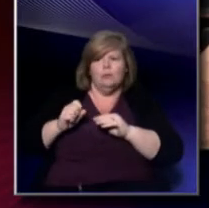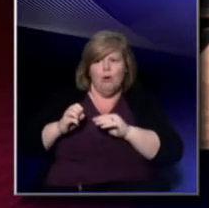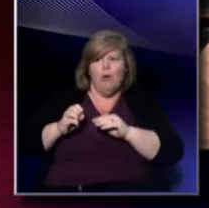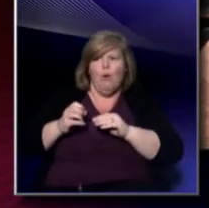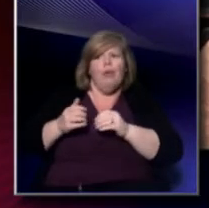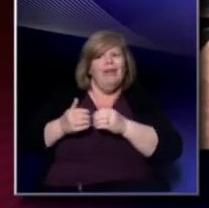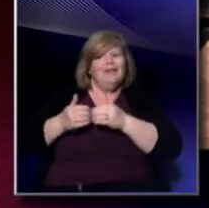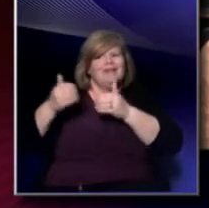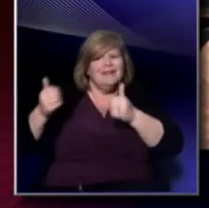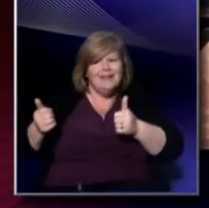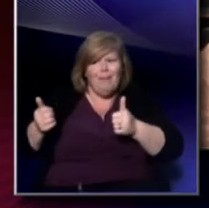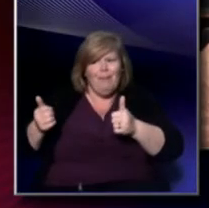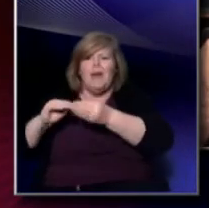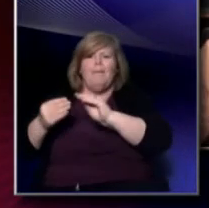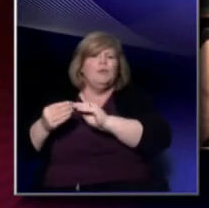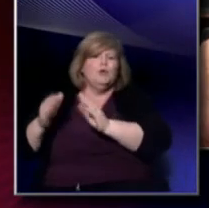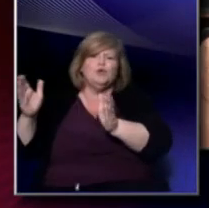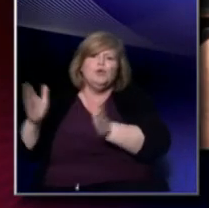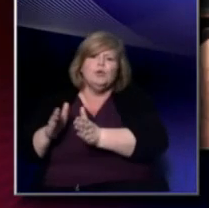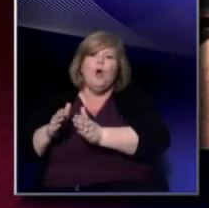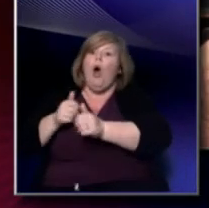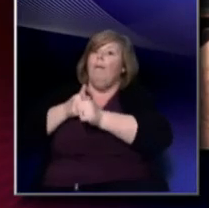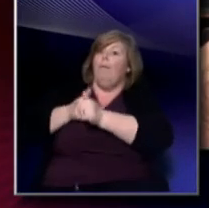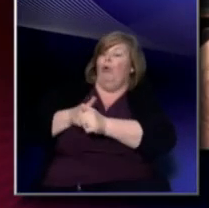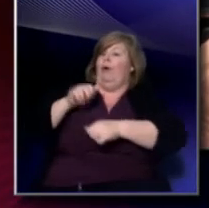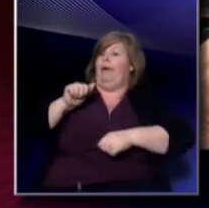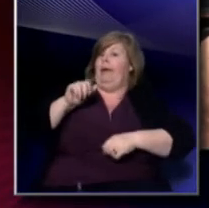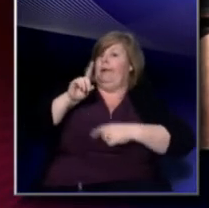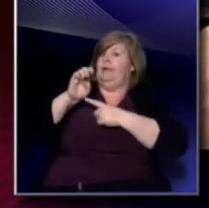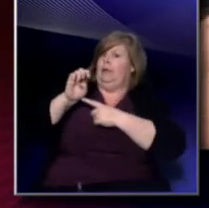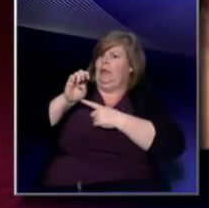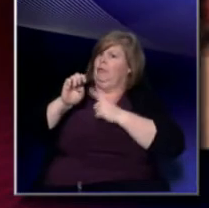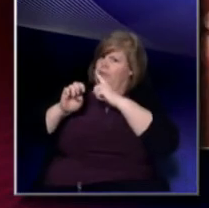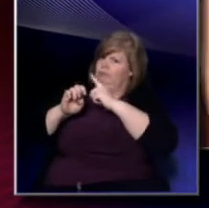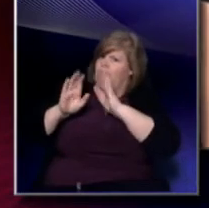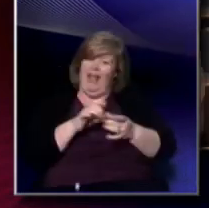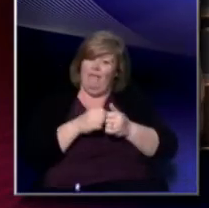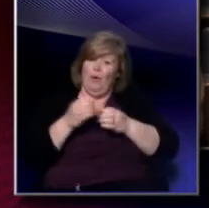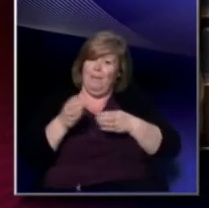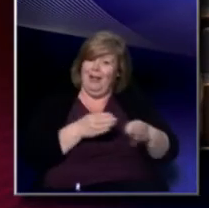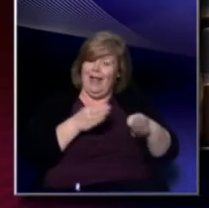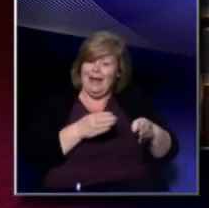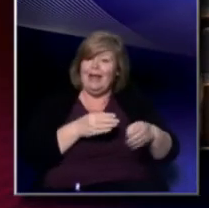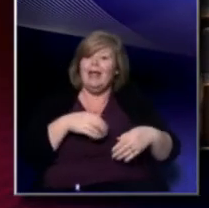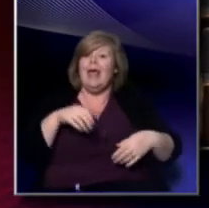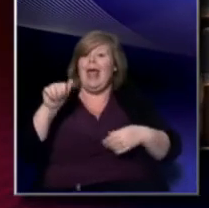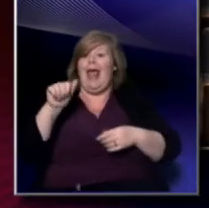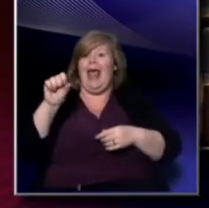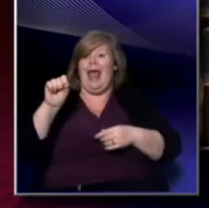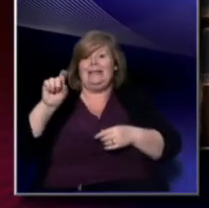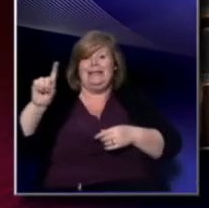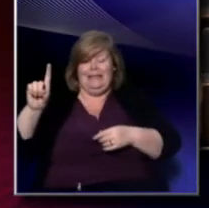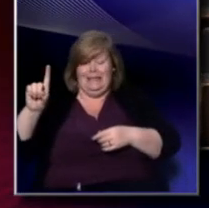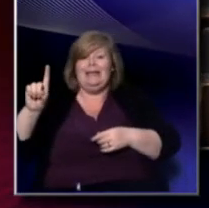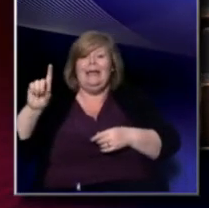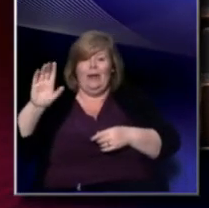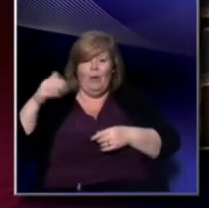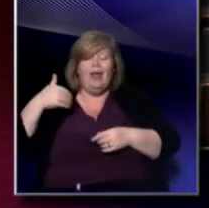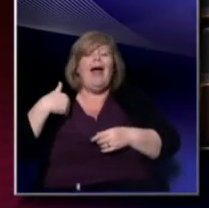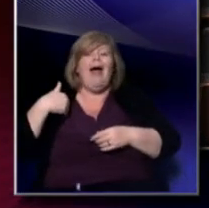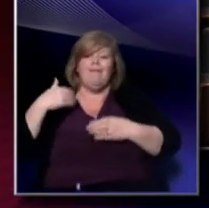considered separate entities. Okay. BE, not our call. Right, understood. And when we're talking, and we're writing another planning grant